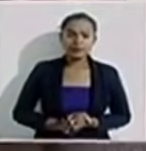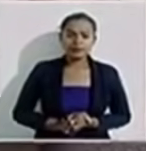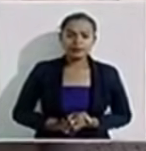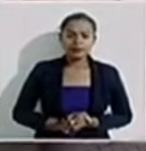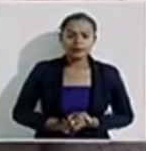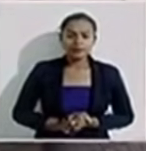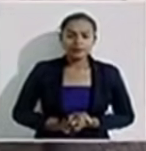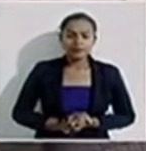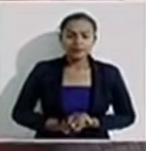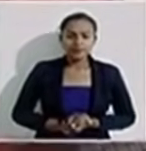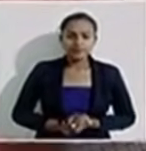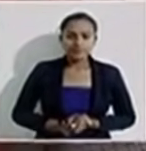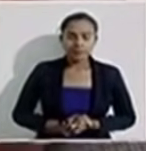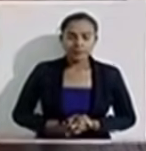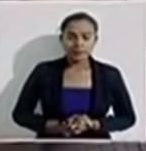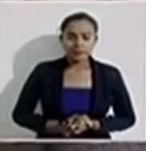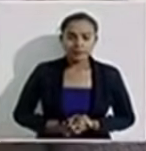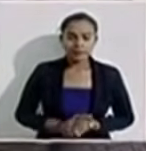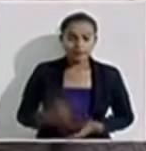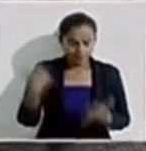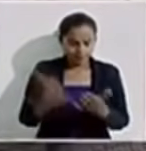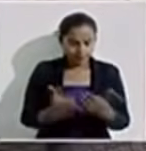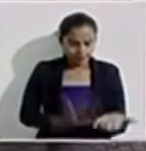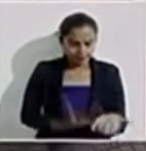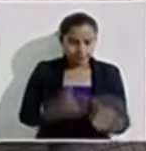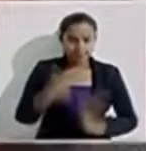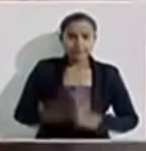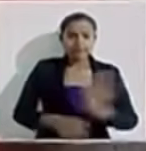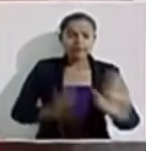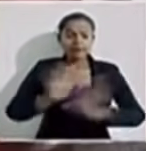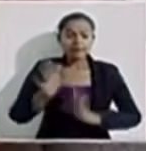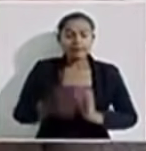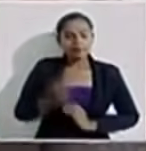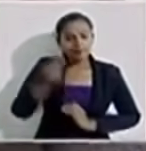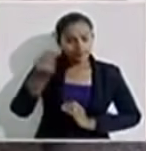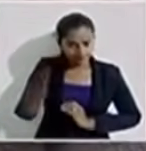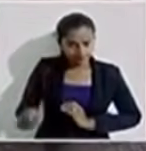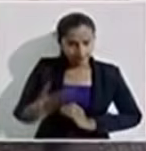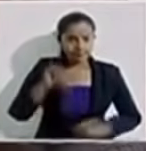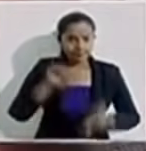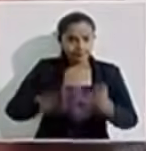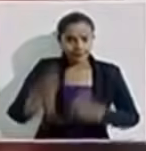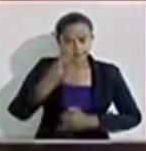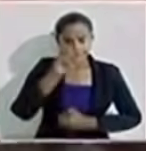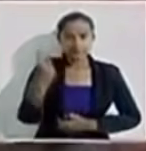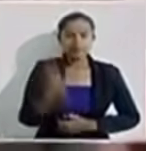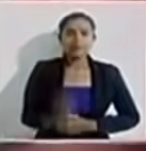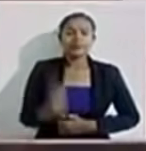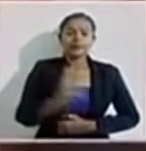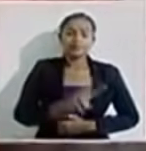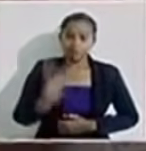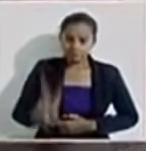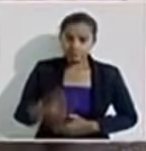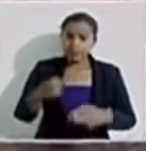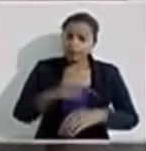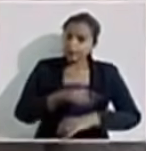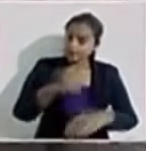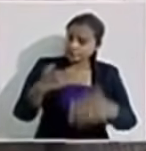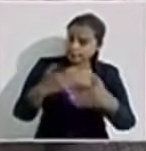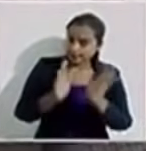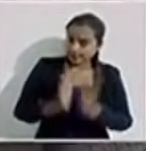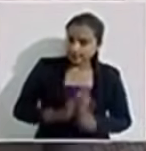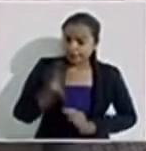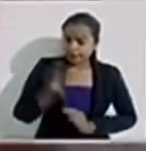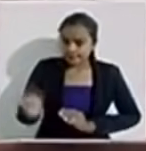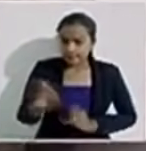report on Sri Lanka's status must be presented by September 2022. By that time, they intend to mobilize the external mechanism.